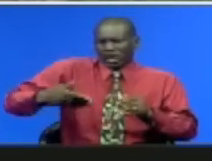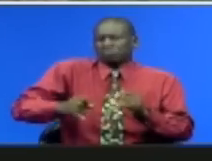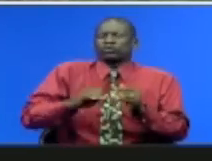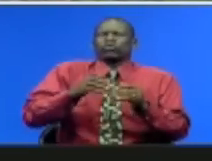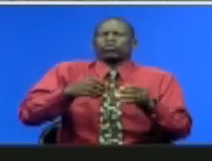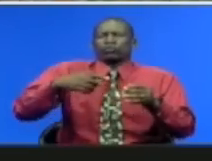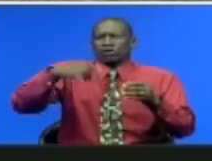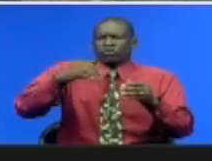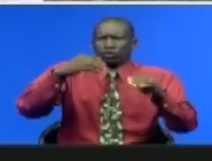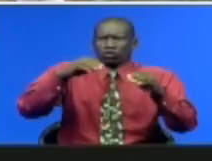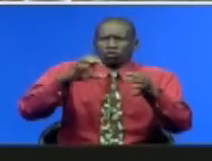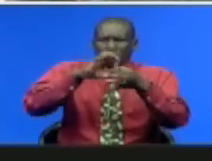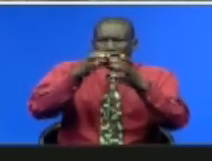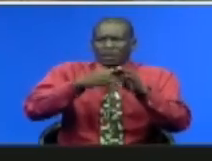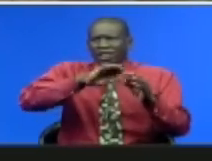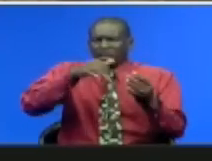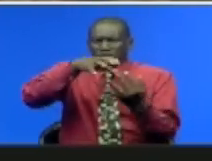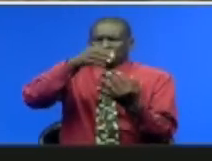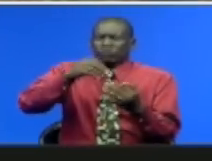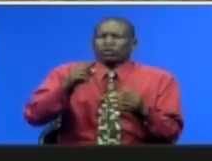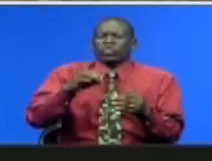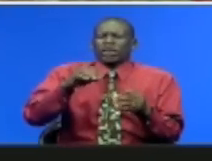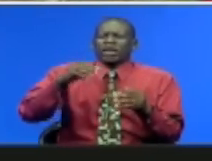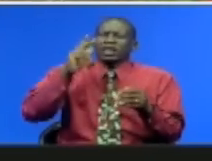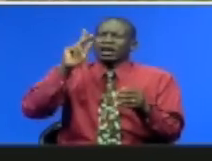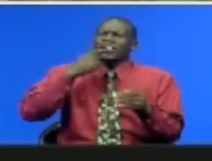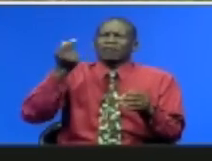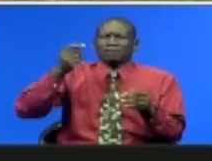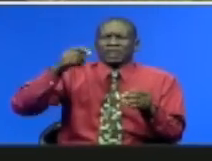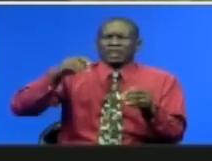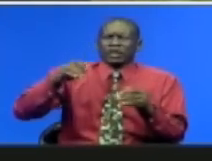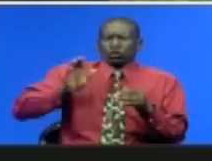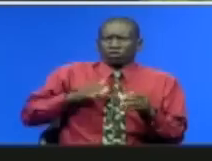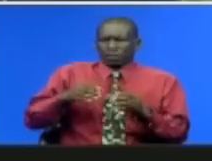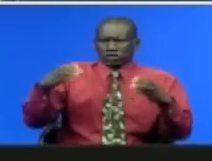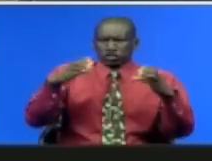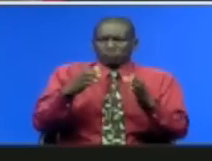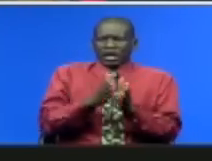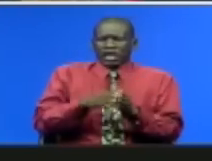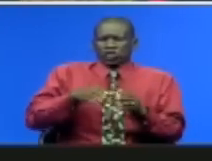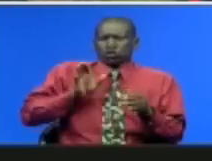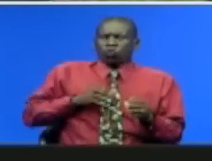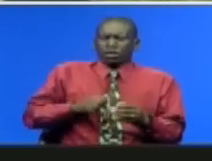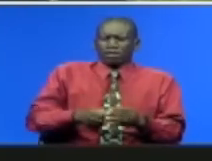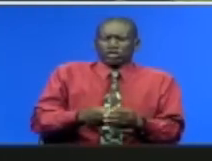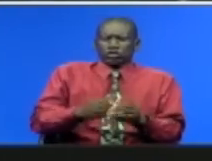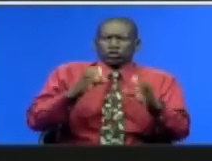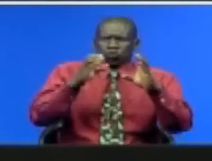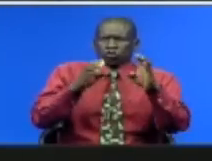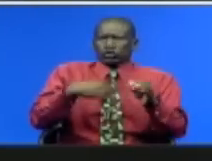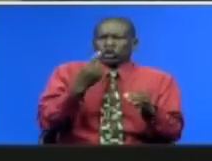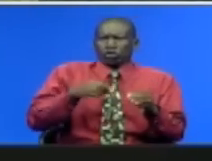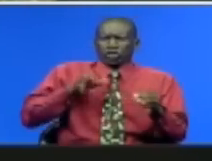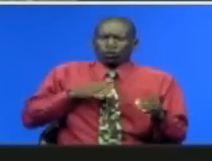Olympics. Other nominees are Harambee Starlets head coach David Ouma, national under 23 women volleyball coach Catherine Mabwi, who is the only female